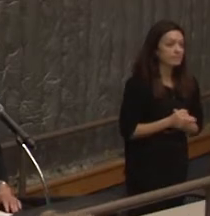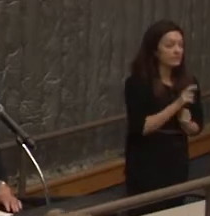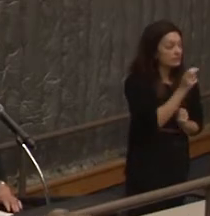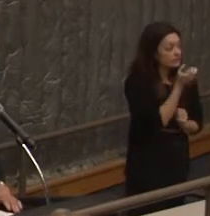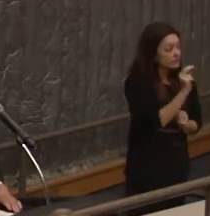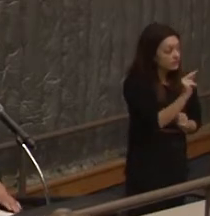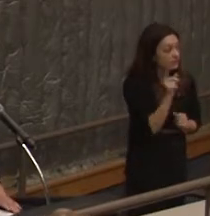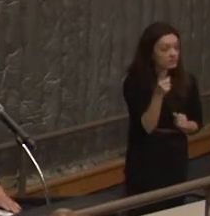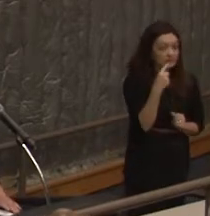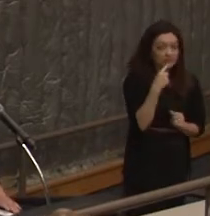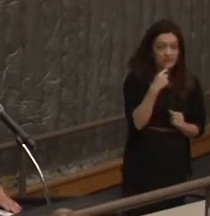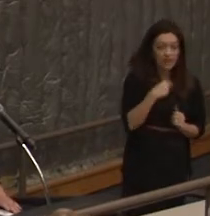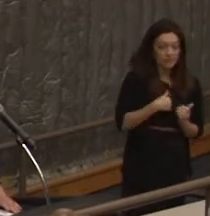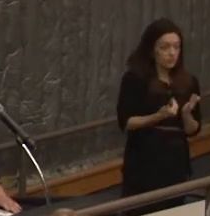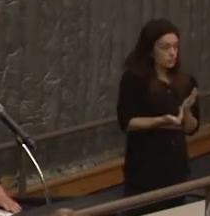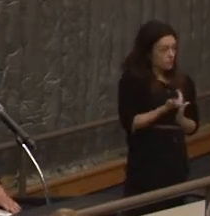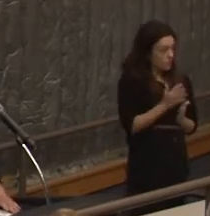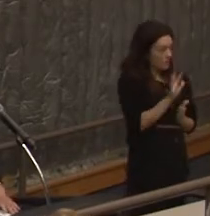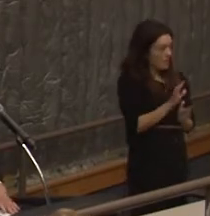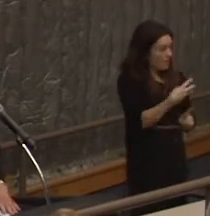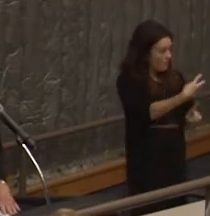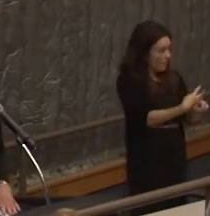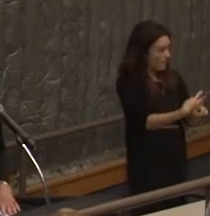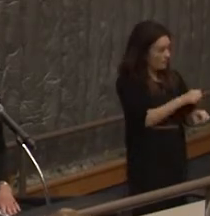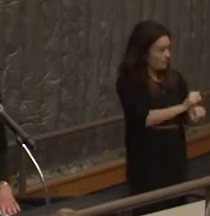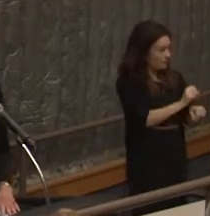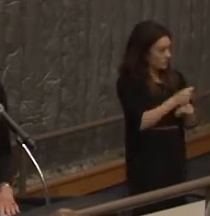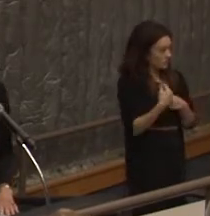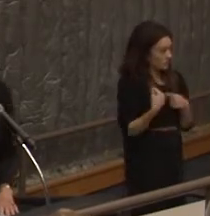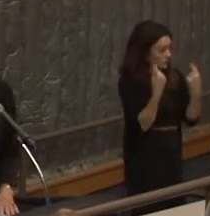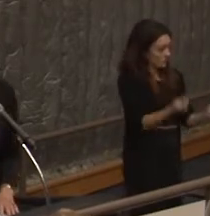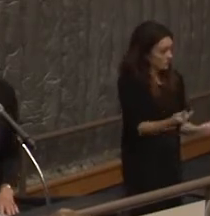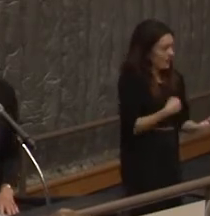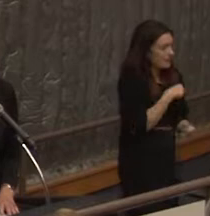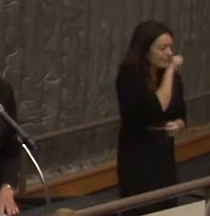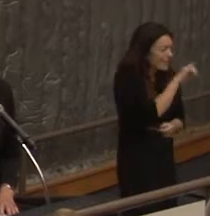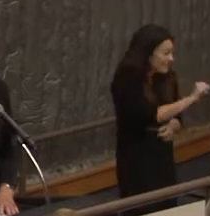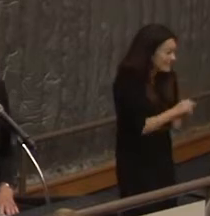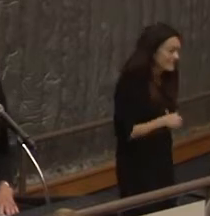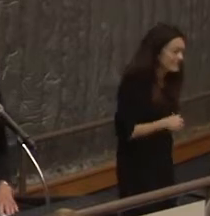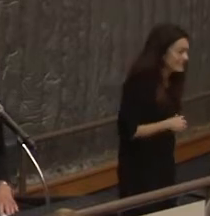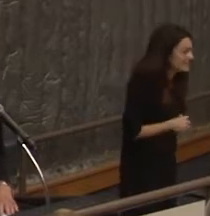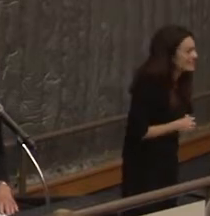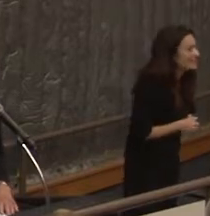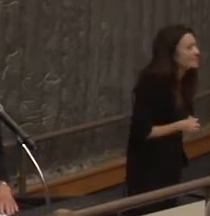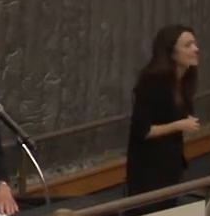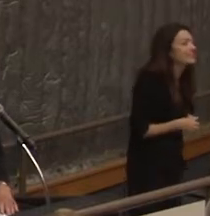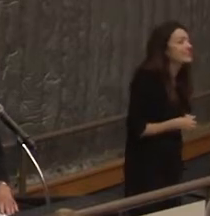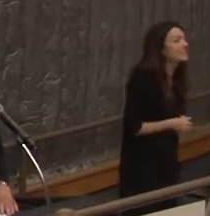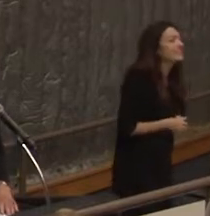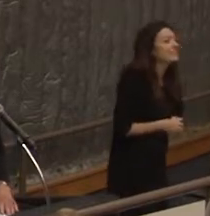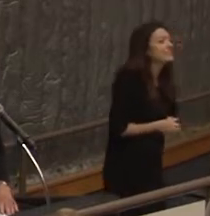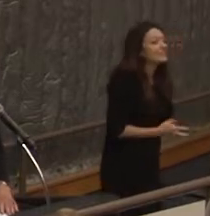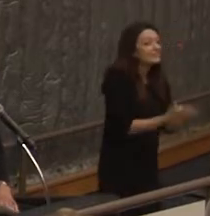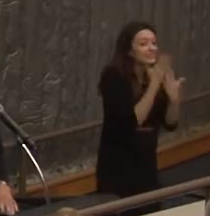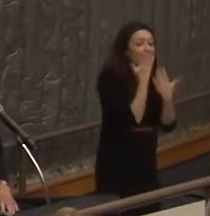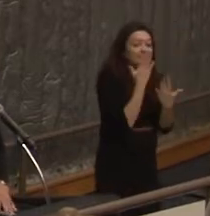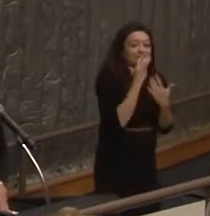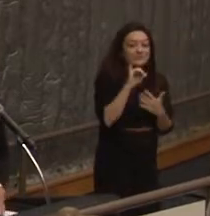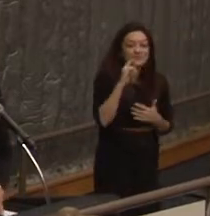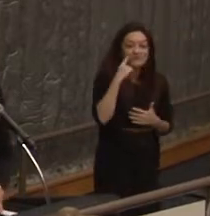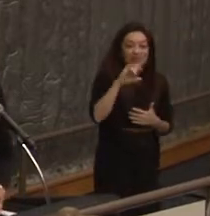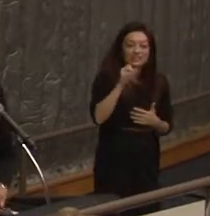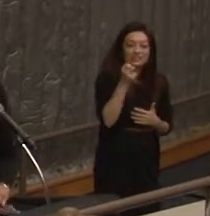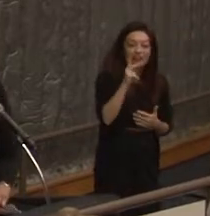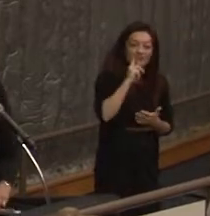I am brand new, about 4 months now, and loving every moment of it. And thanks to Jack for